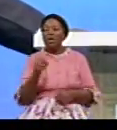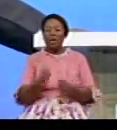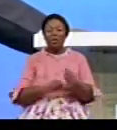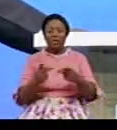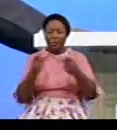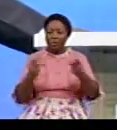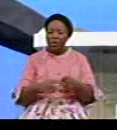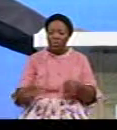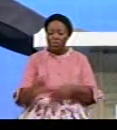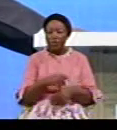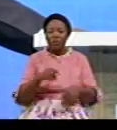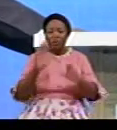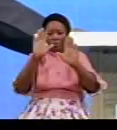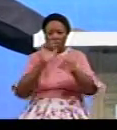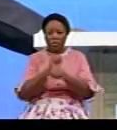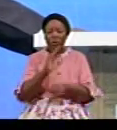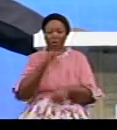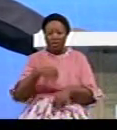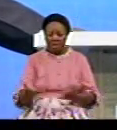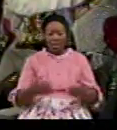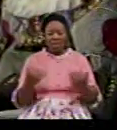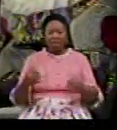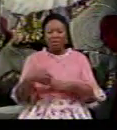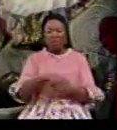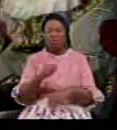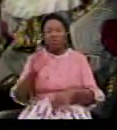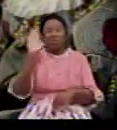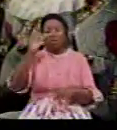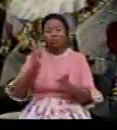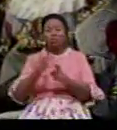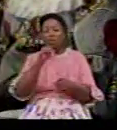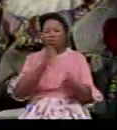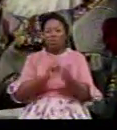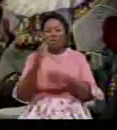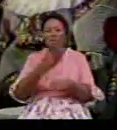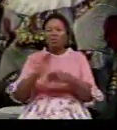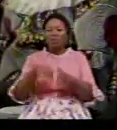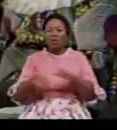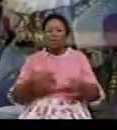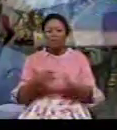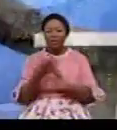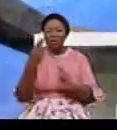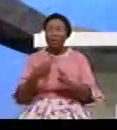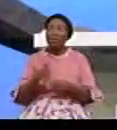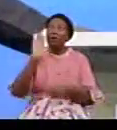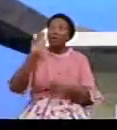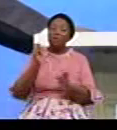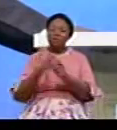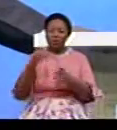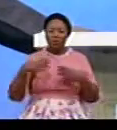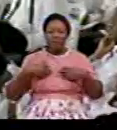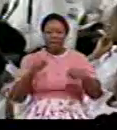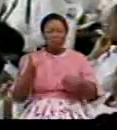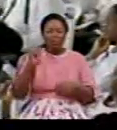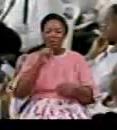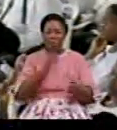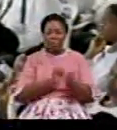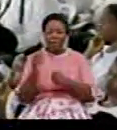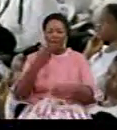perversions. Return wherever you are. Where are you? Raise up that hand. God bless you. God bless you there. God bless